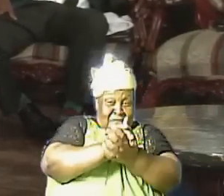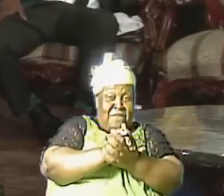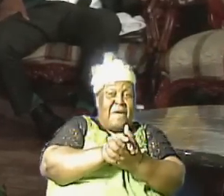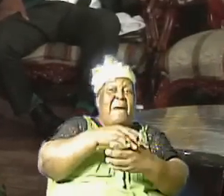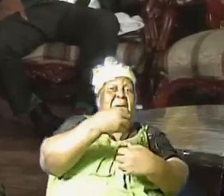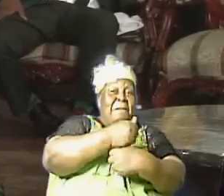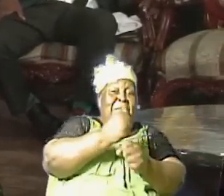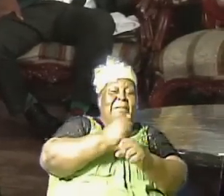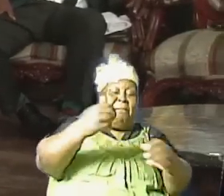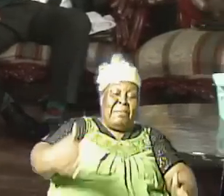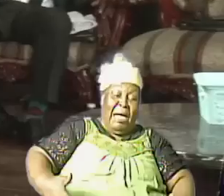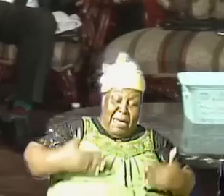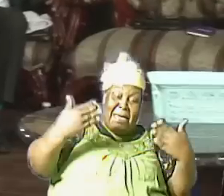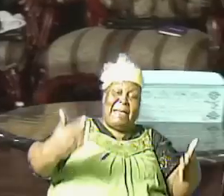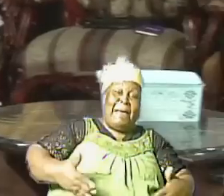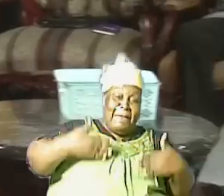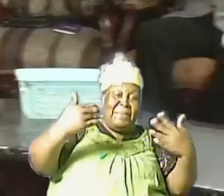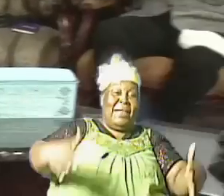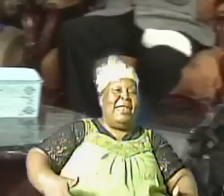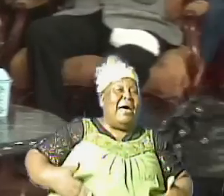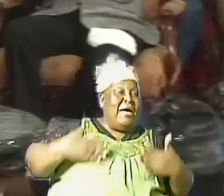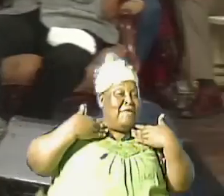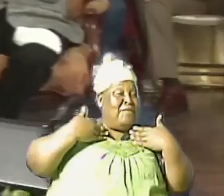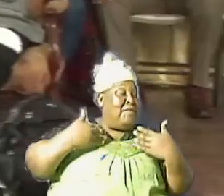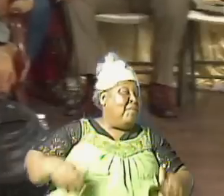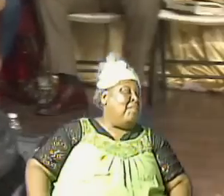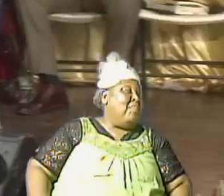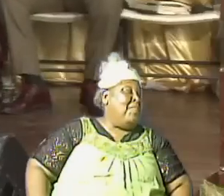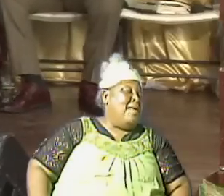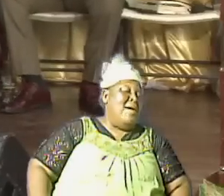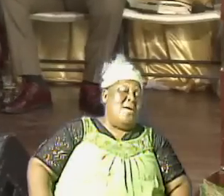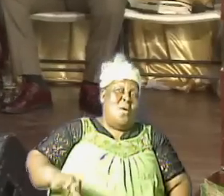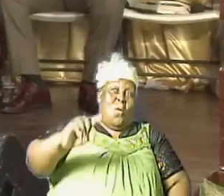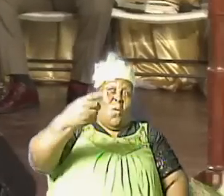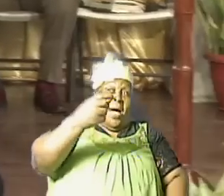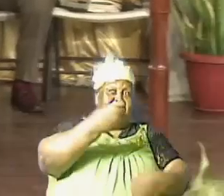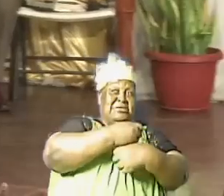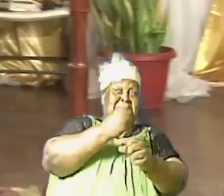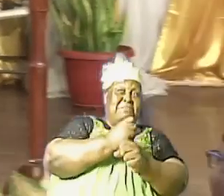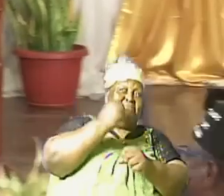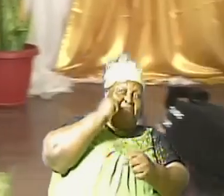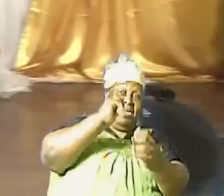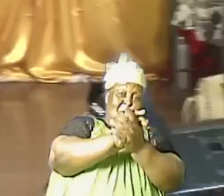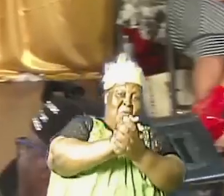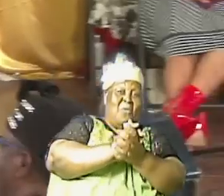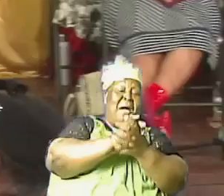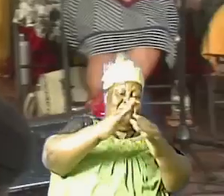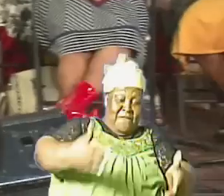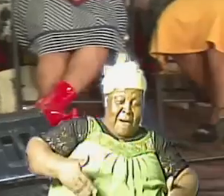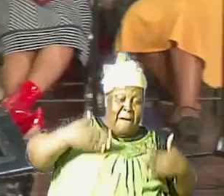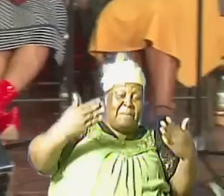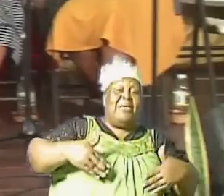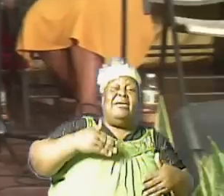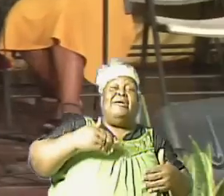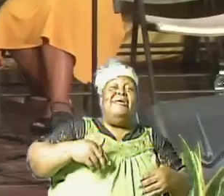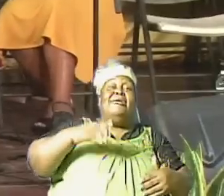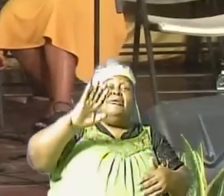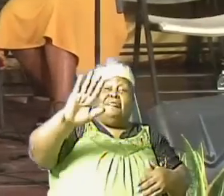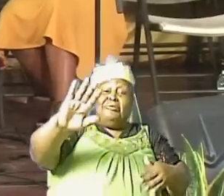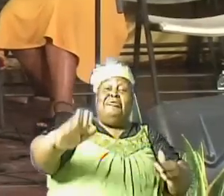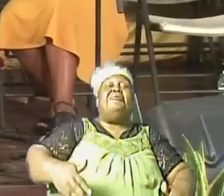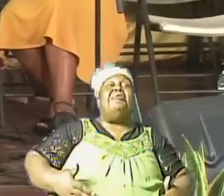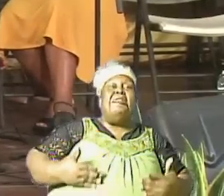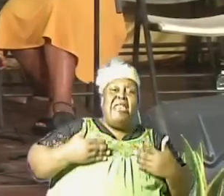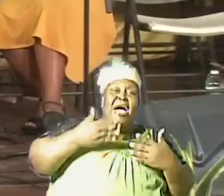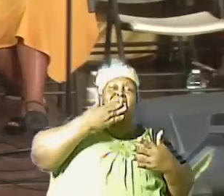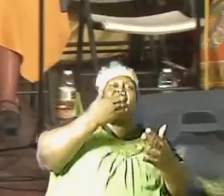her happy. Oh God Almighty. Once you make her happy, your life good. When you go home,